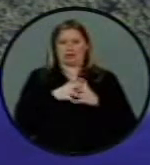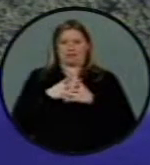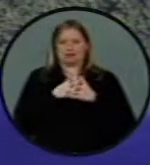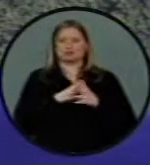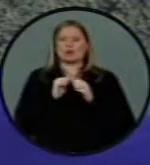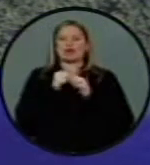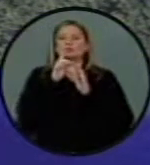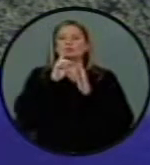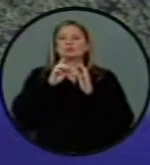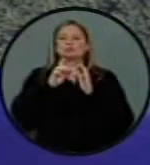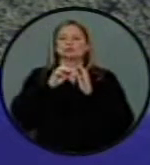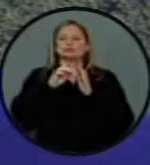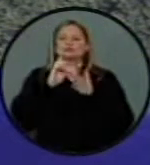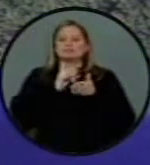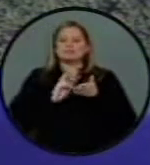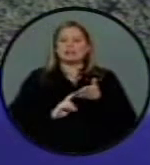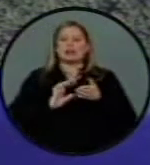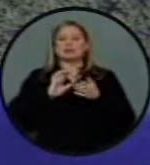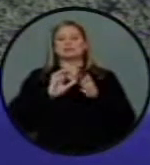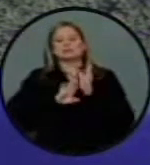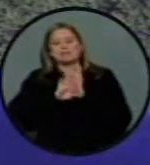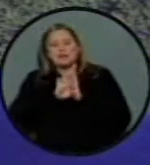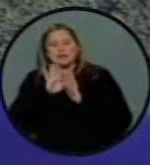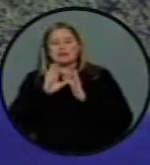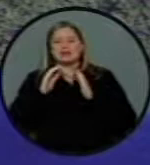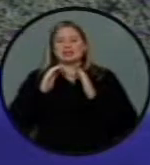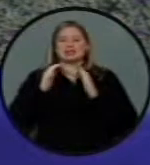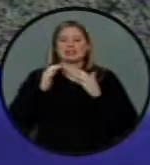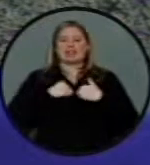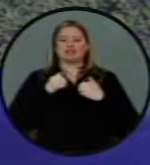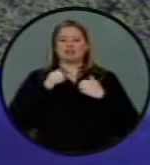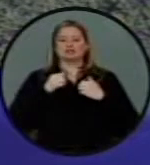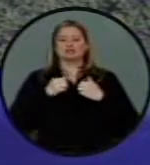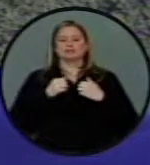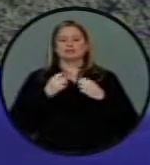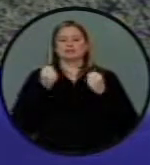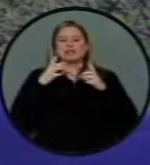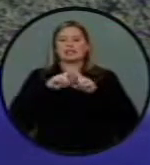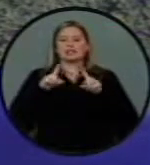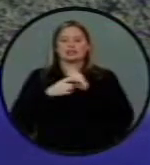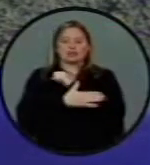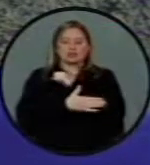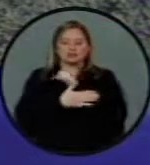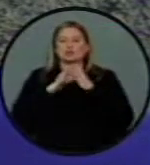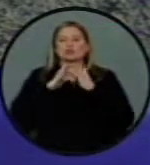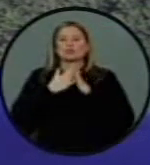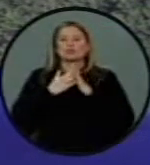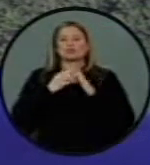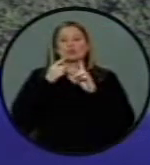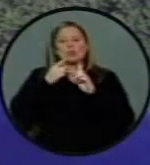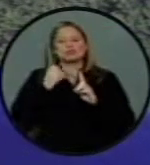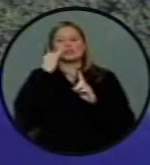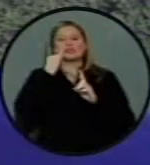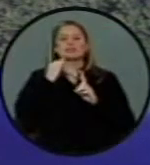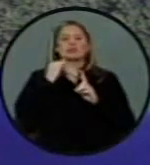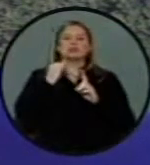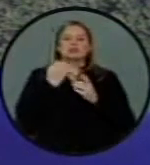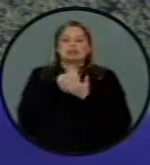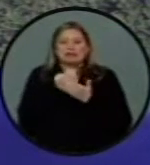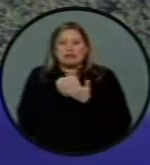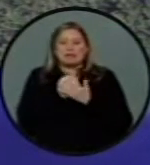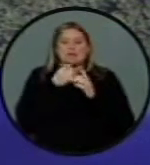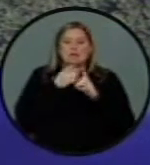these sorts of places to accomplish lots of different community goals at the same time, whether they're ecological or social or economic development kinds